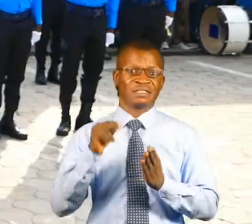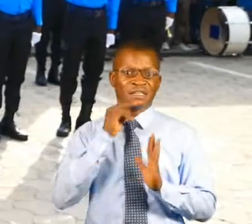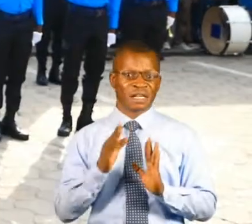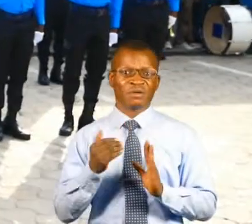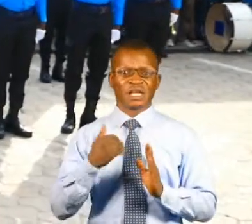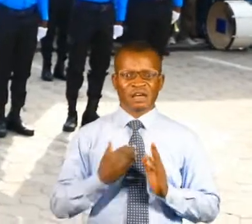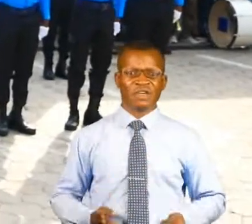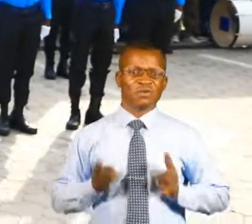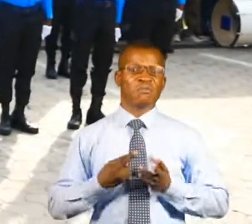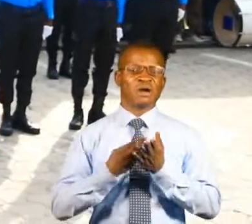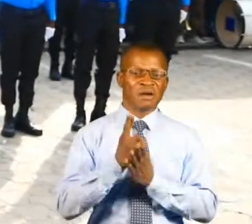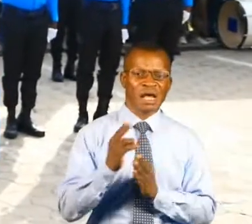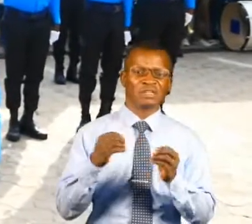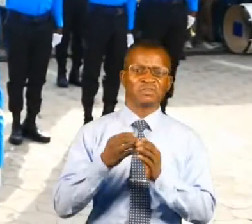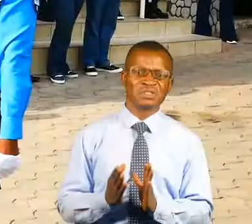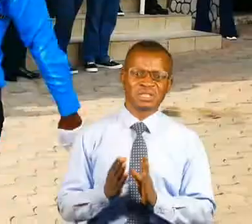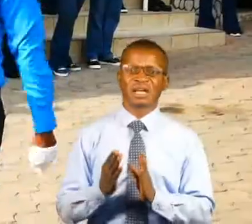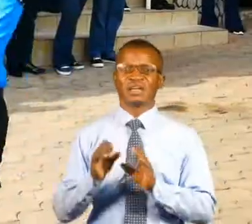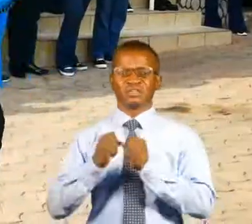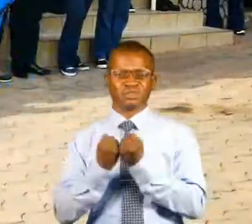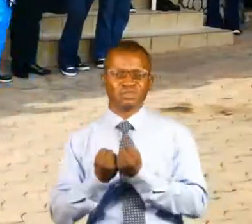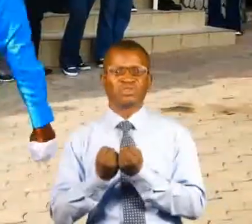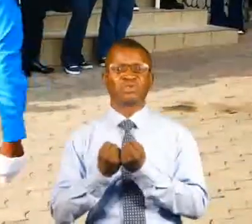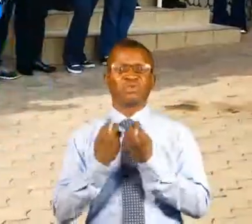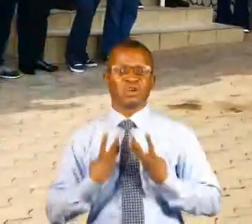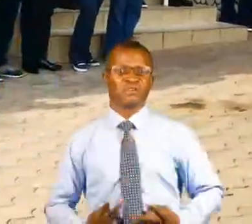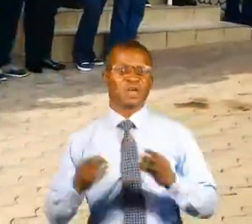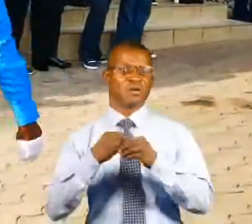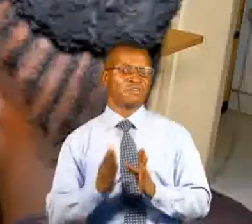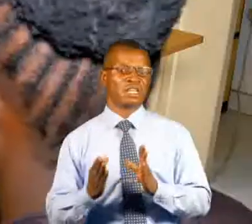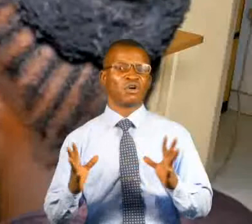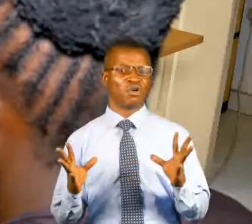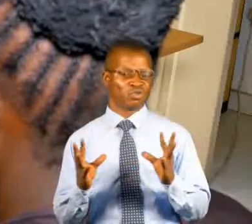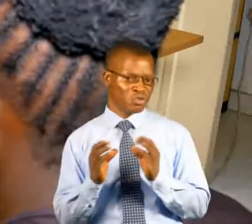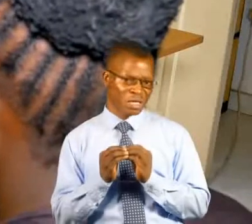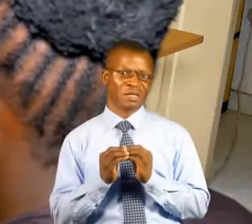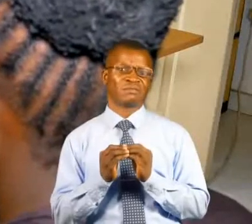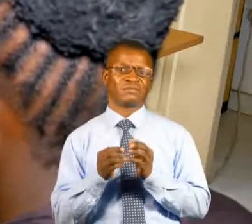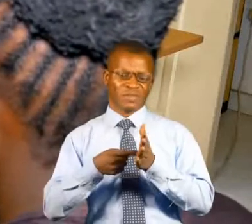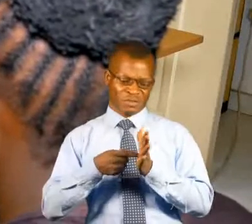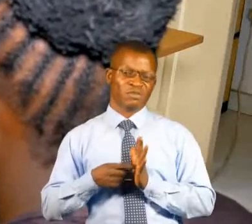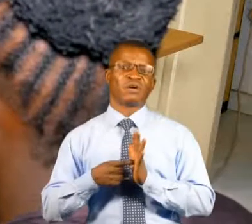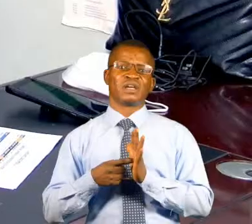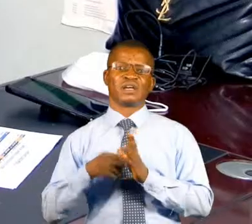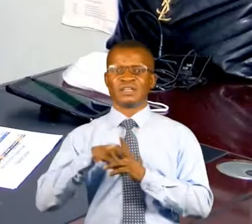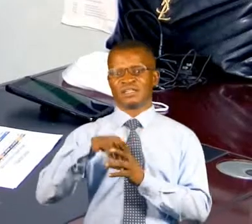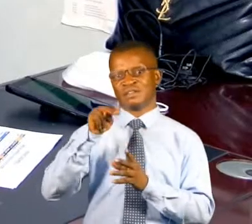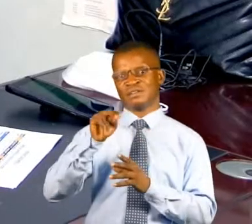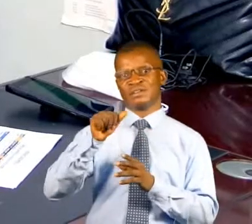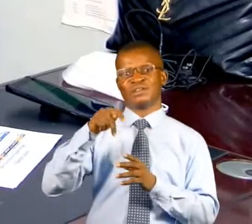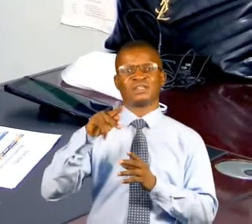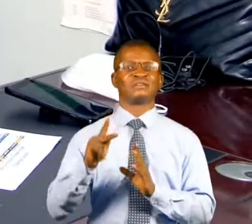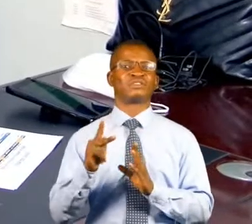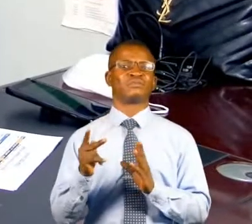a law enforcement officer, a human rights officer, a protection officer, a social welfare officer, because that's in totality what the demands